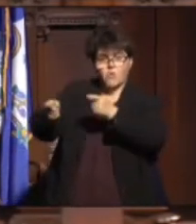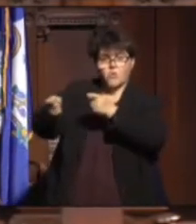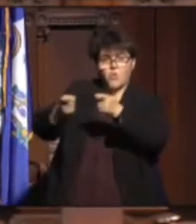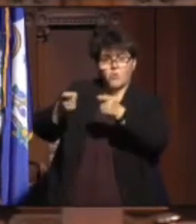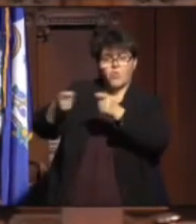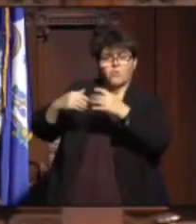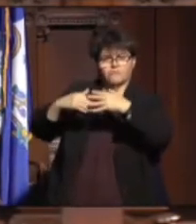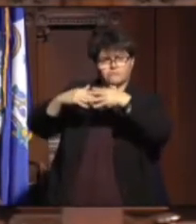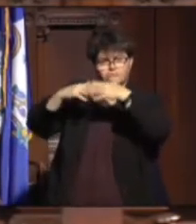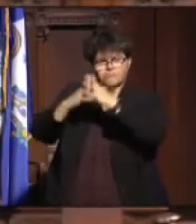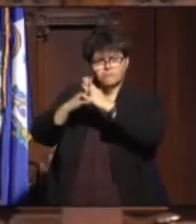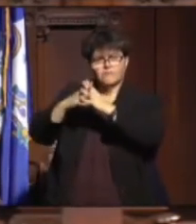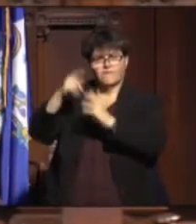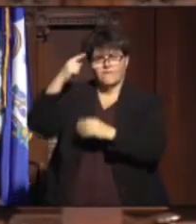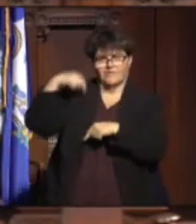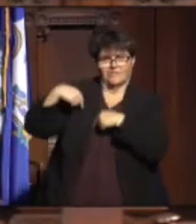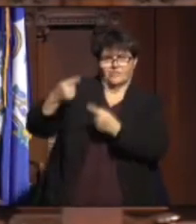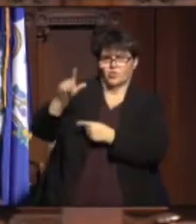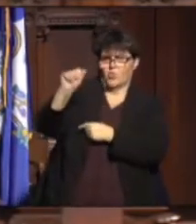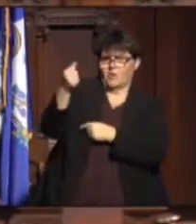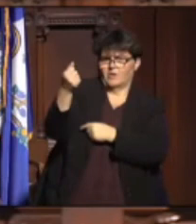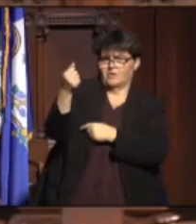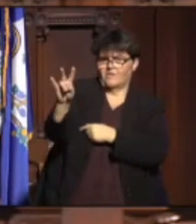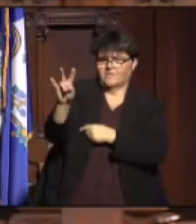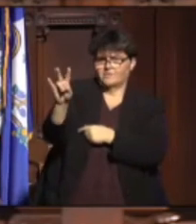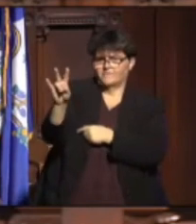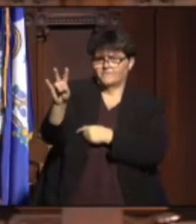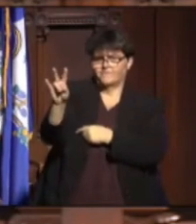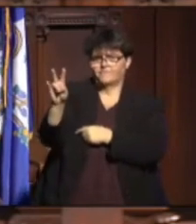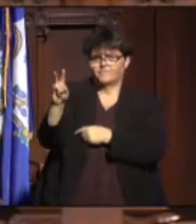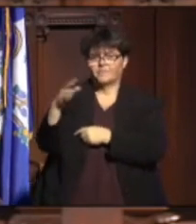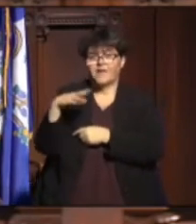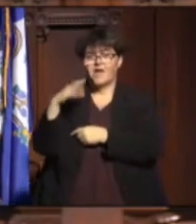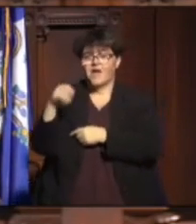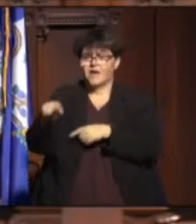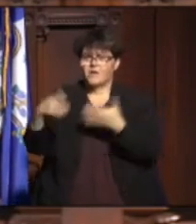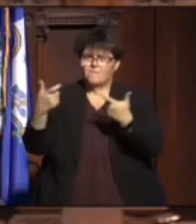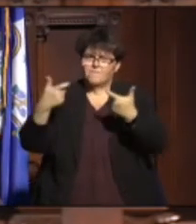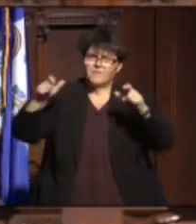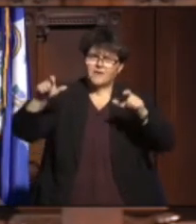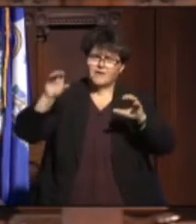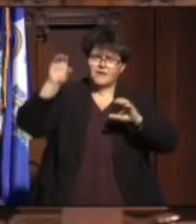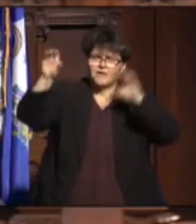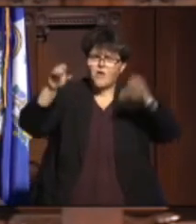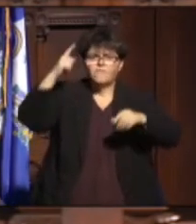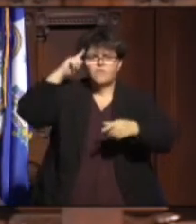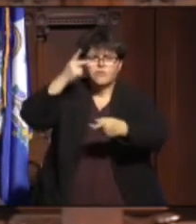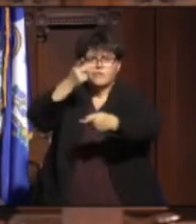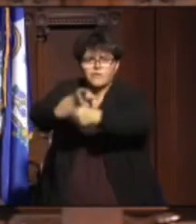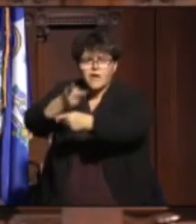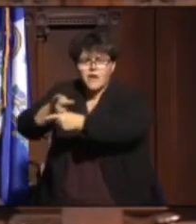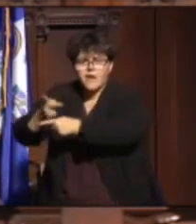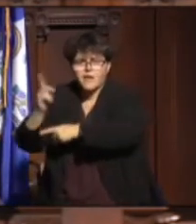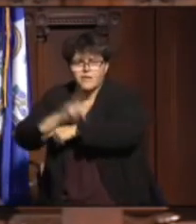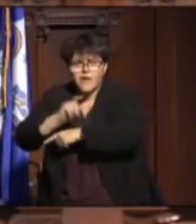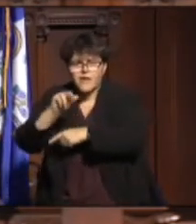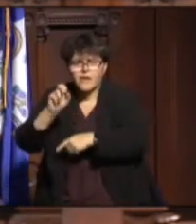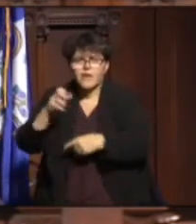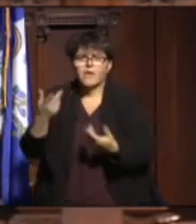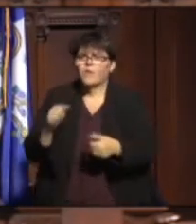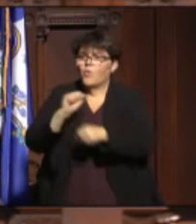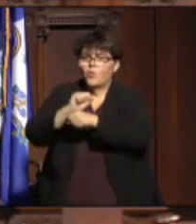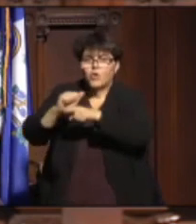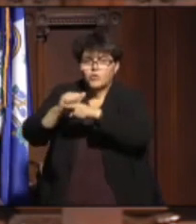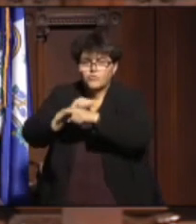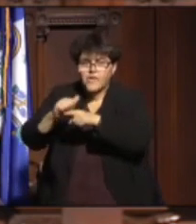investment in childcare, in education, in workforce, and transportation in